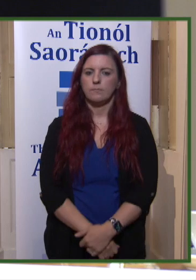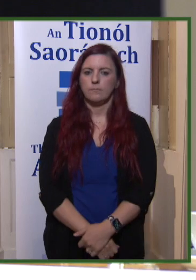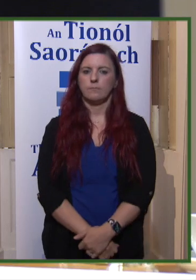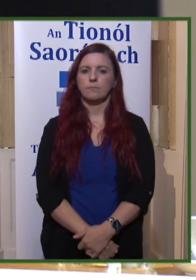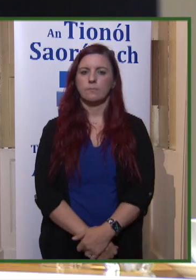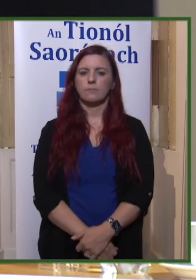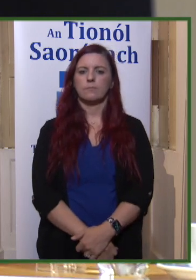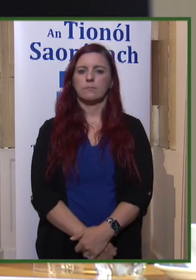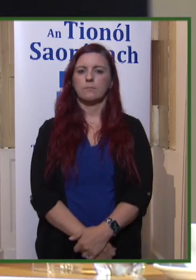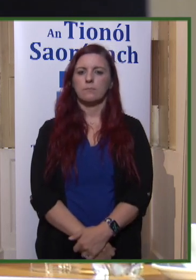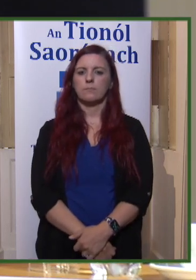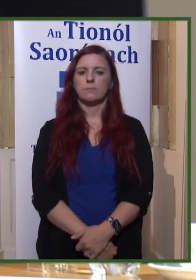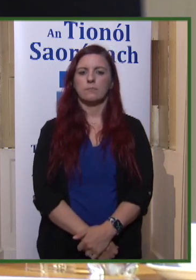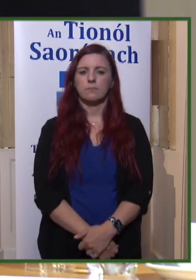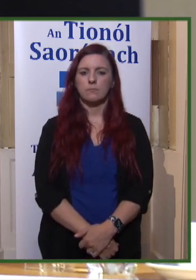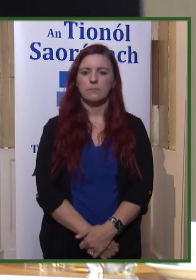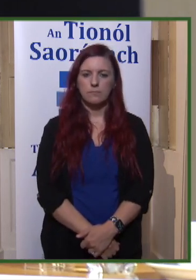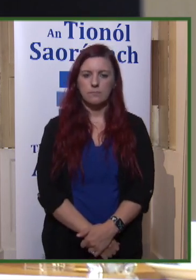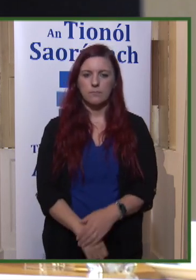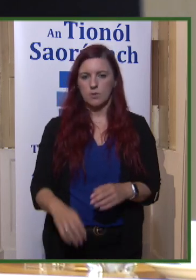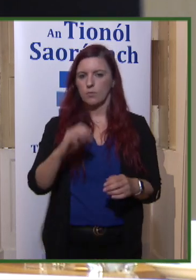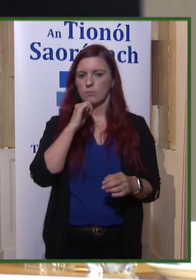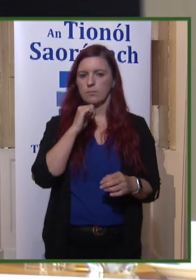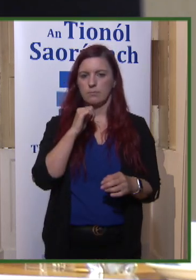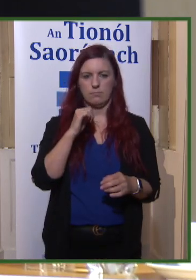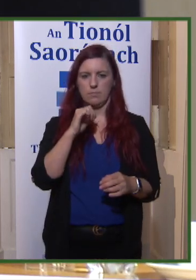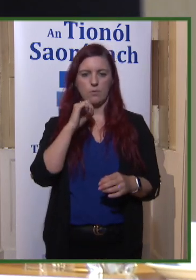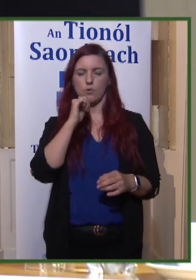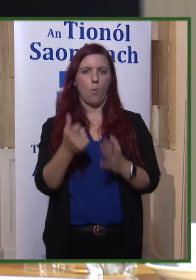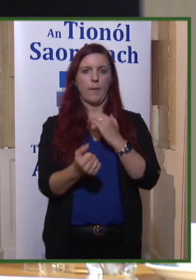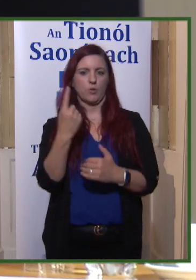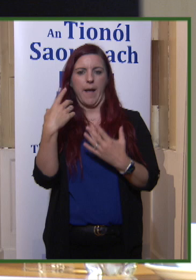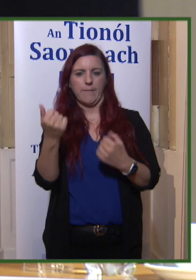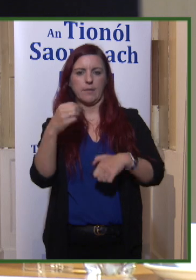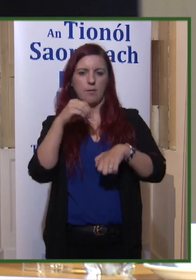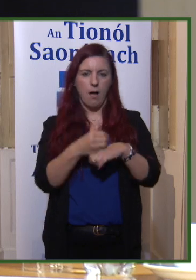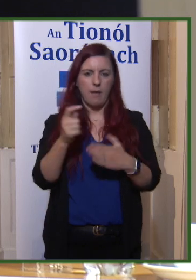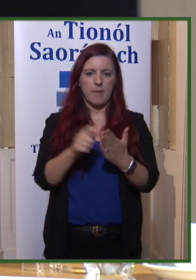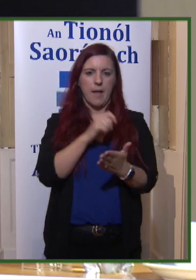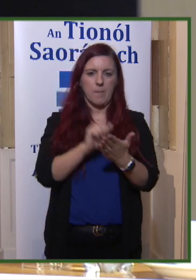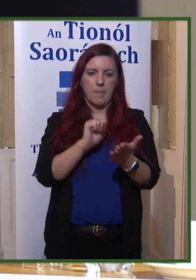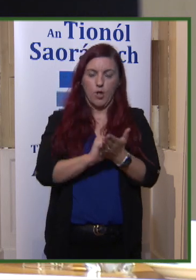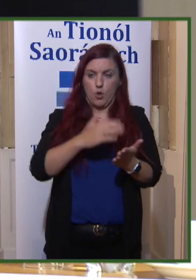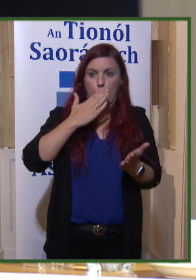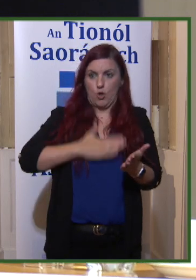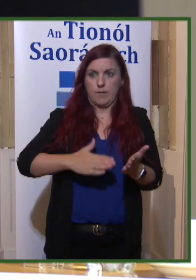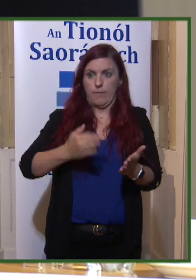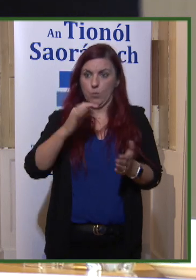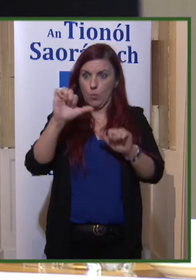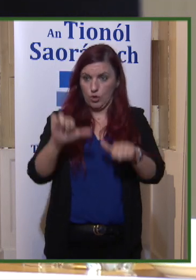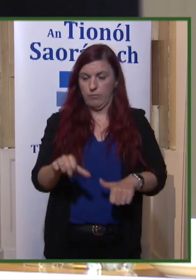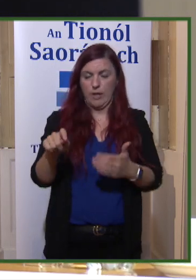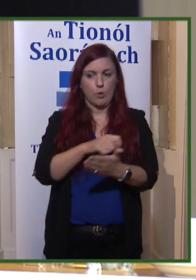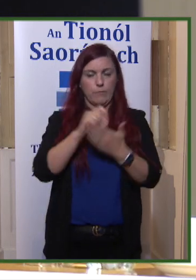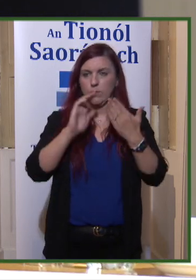So nothing is gained or lost by having it on the ballot paper. Just vote against it. That's all, if you firmly